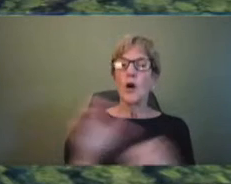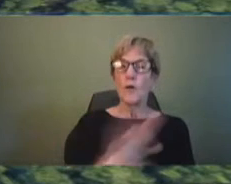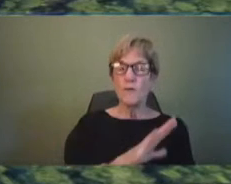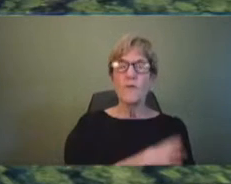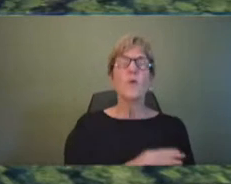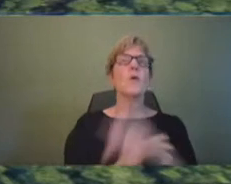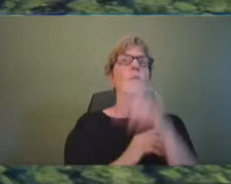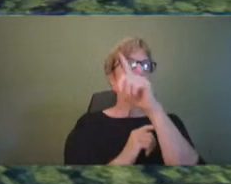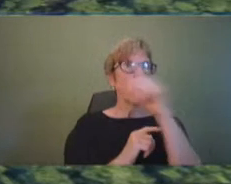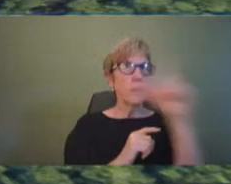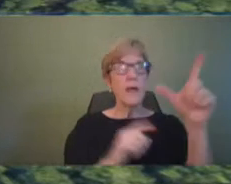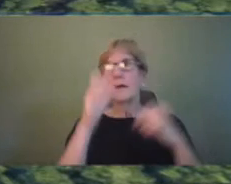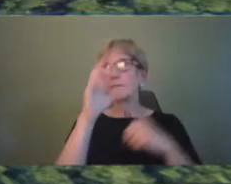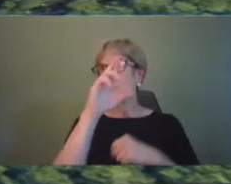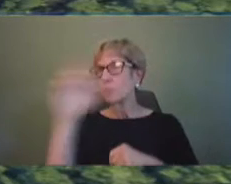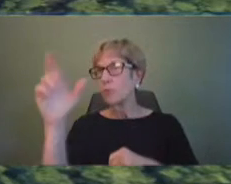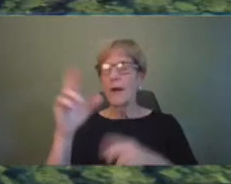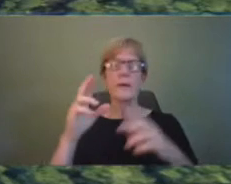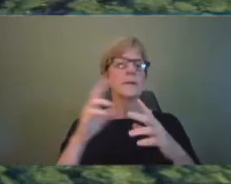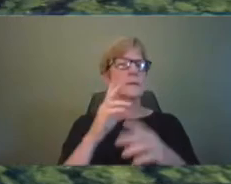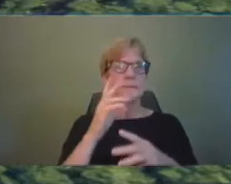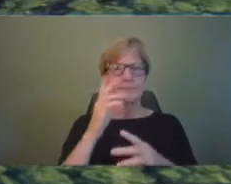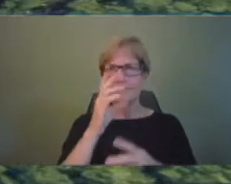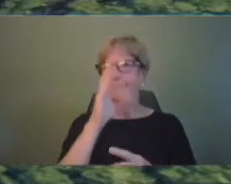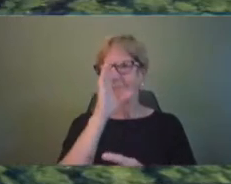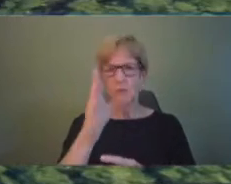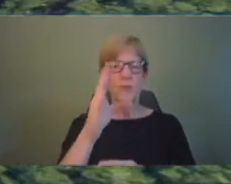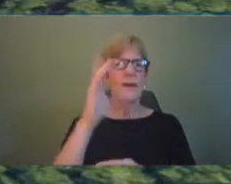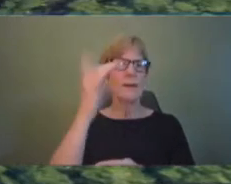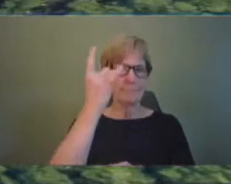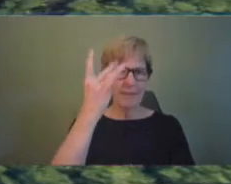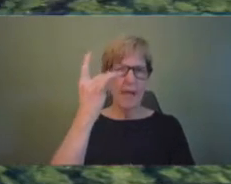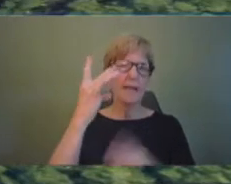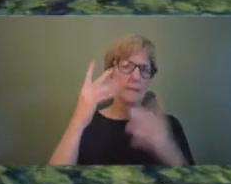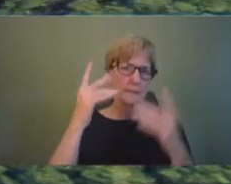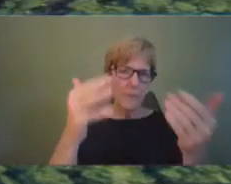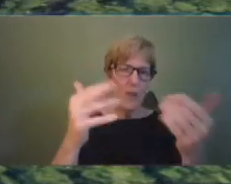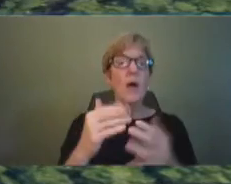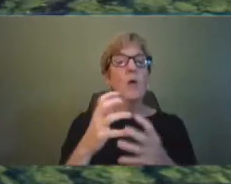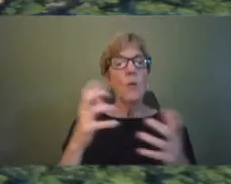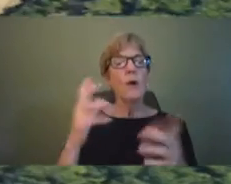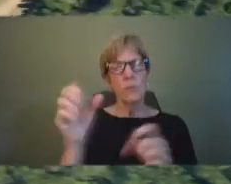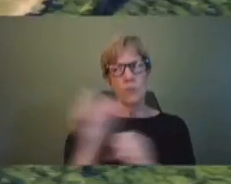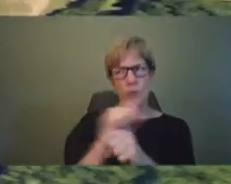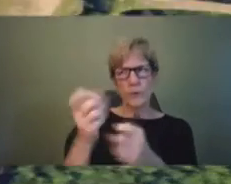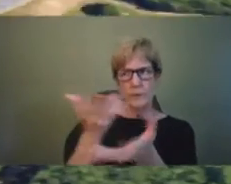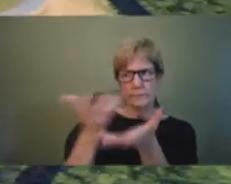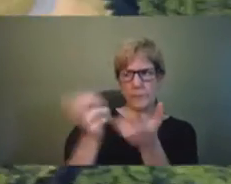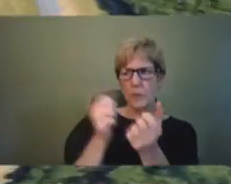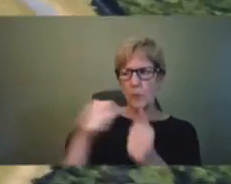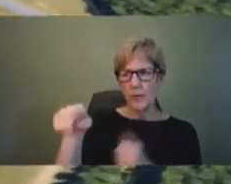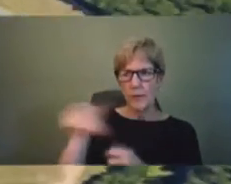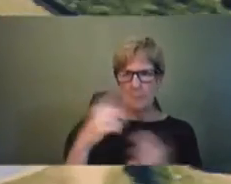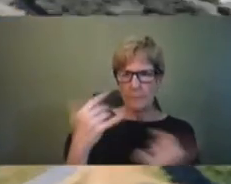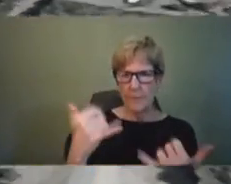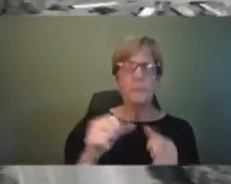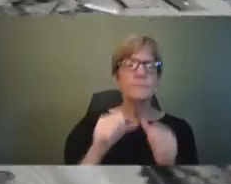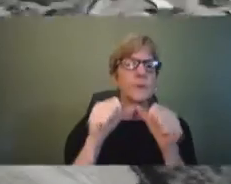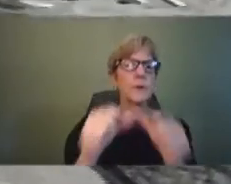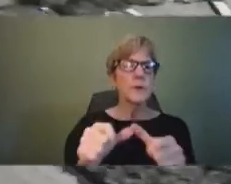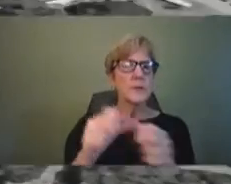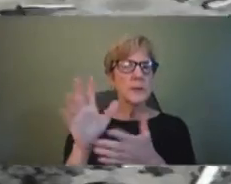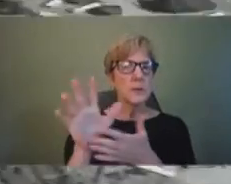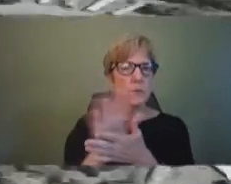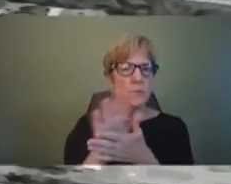and and breaking the control access break which is currently in that location so that's something we're working on with them now if you'll continue the video and then when we get to